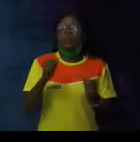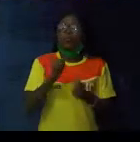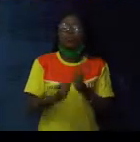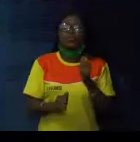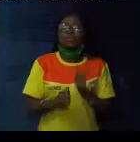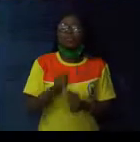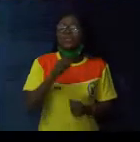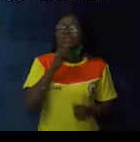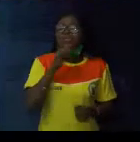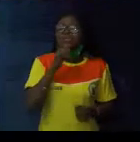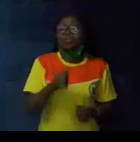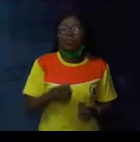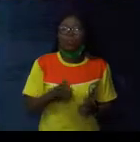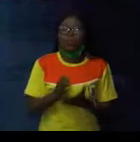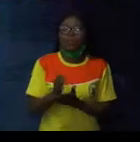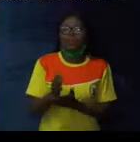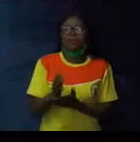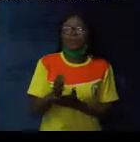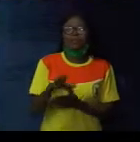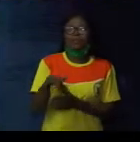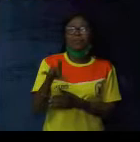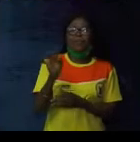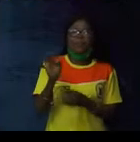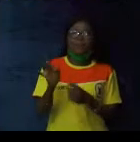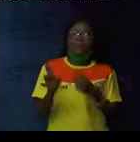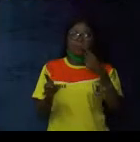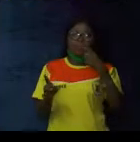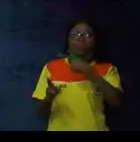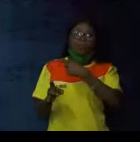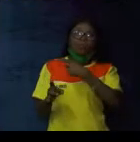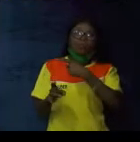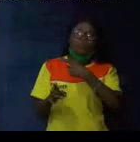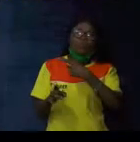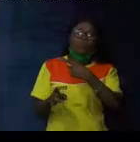Celsius. Which one is not correct?